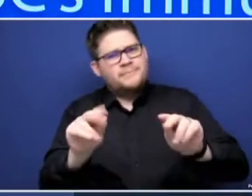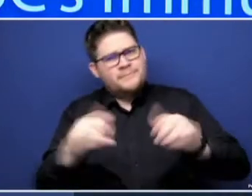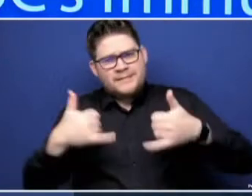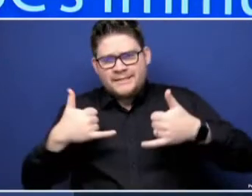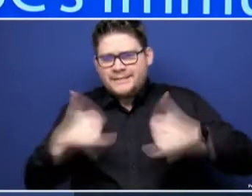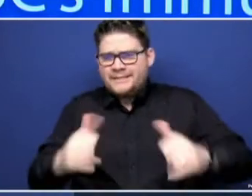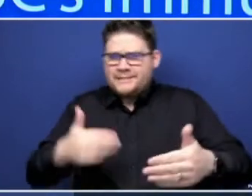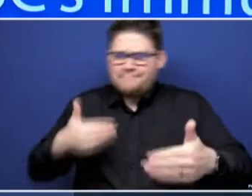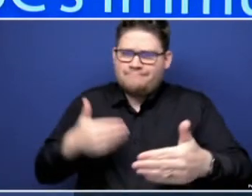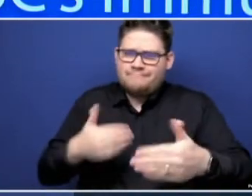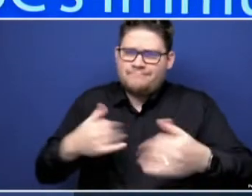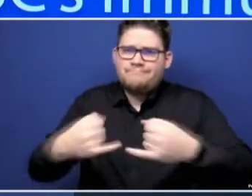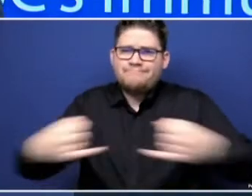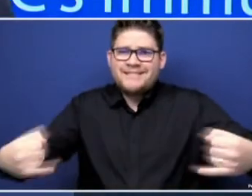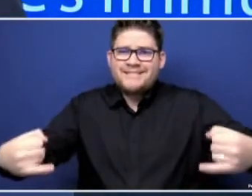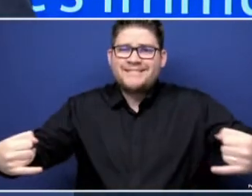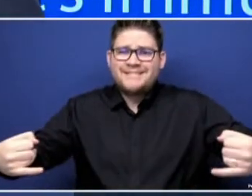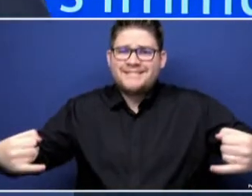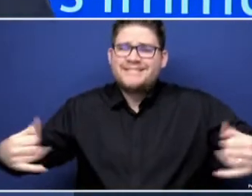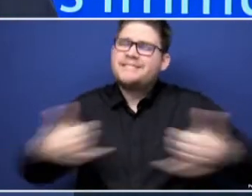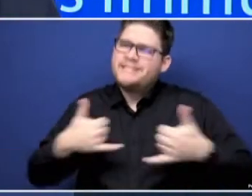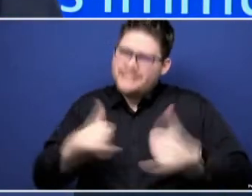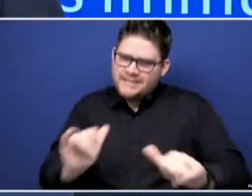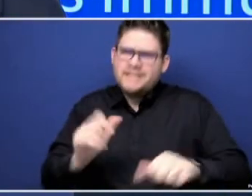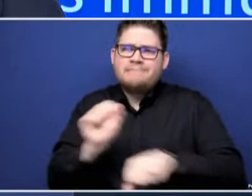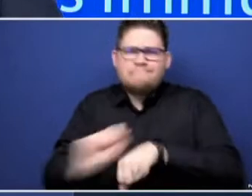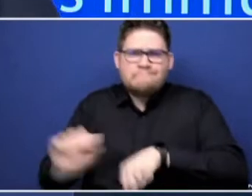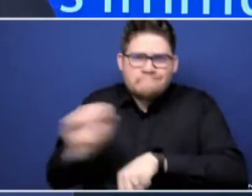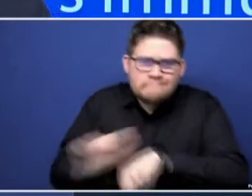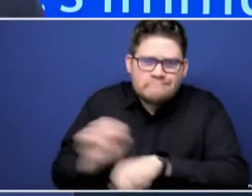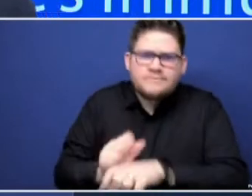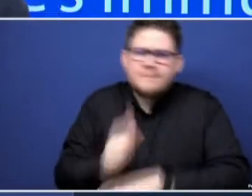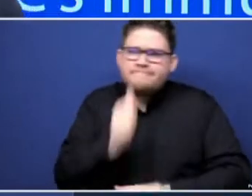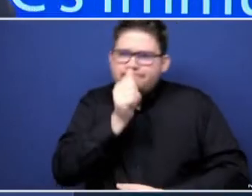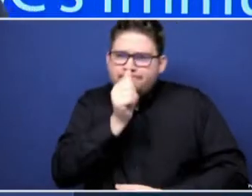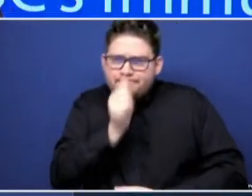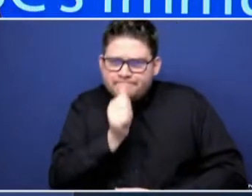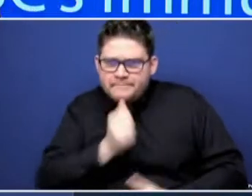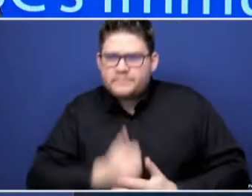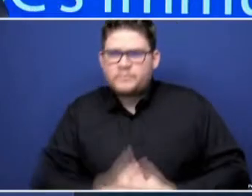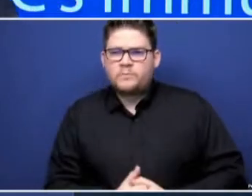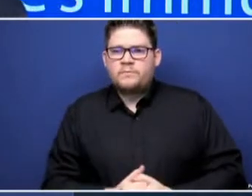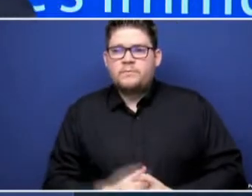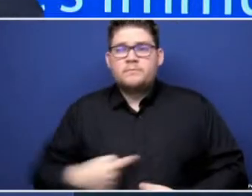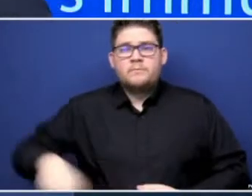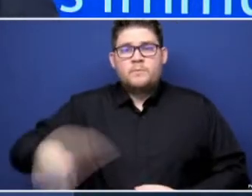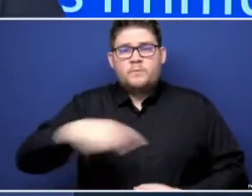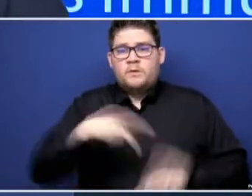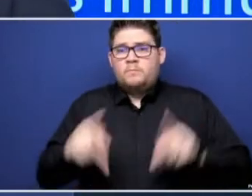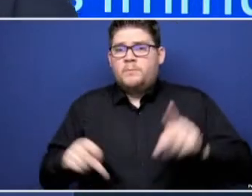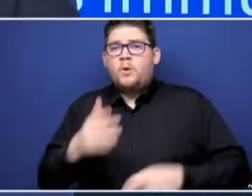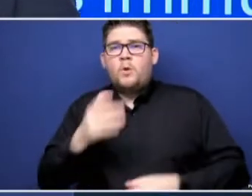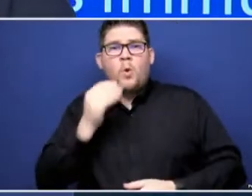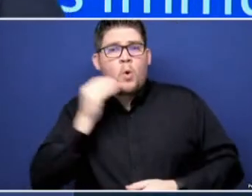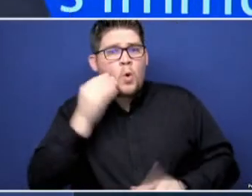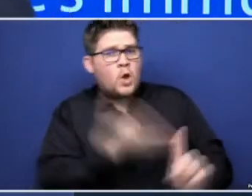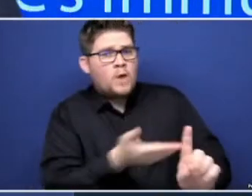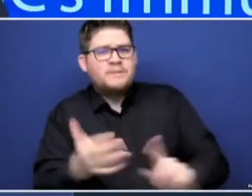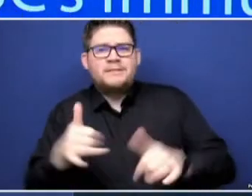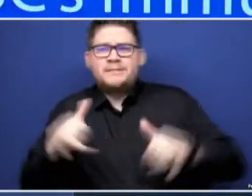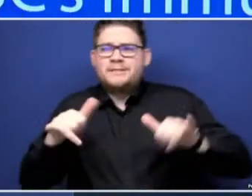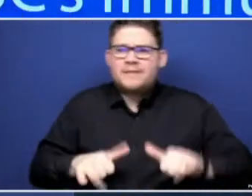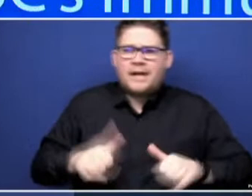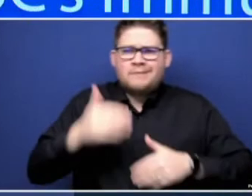put some of those furloughed workers back to work. Some 1,400 laid off tourism and hospitality workers will now be